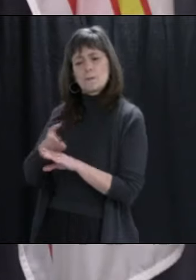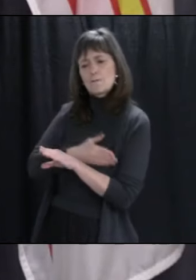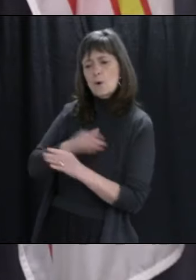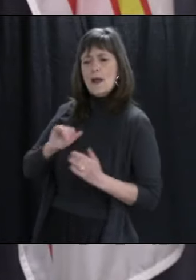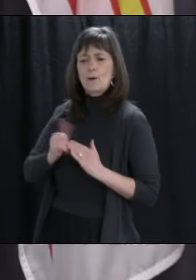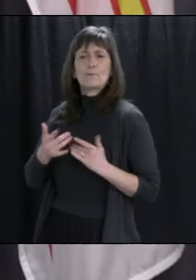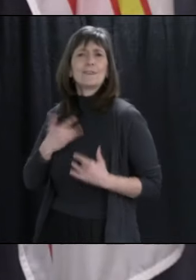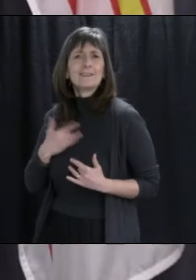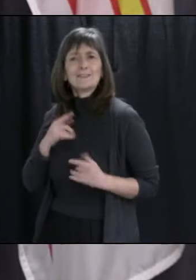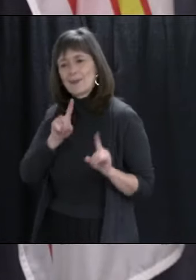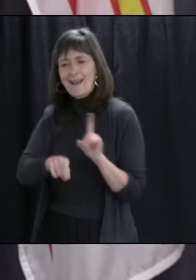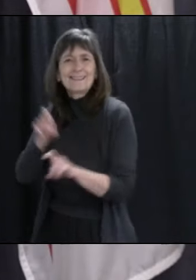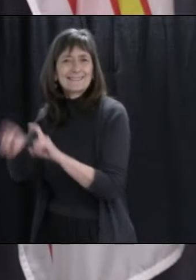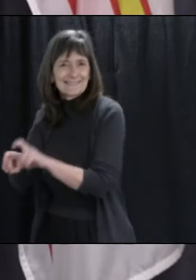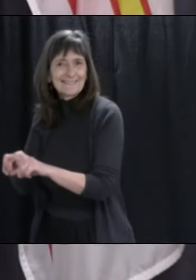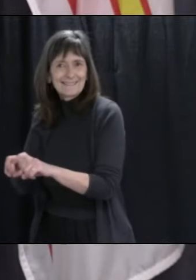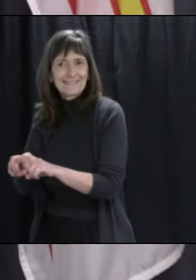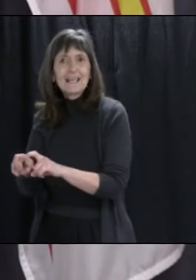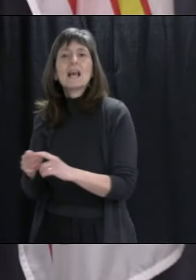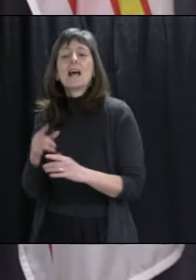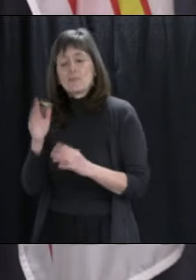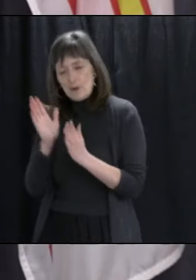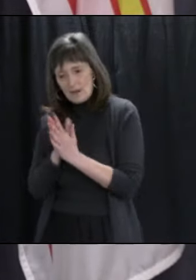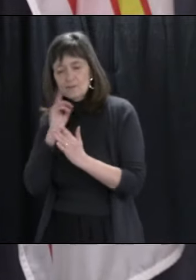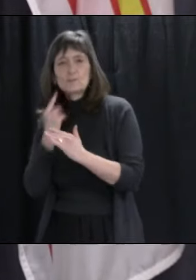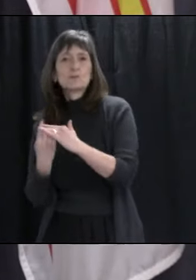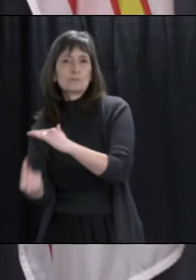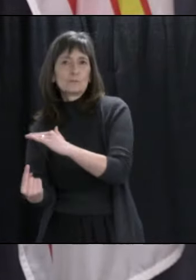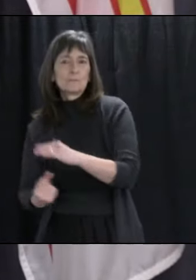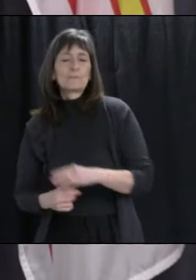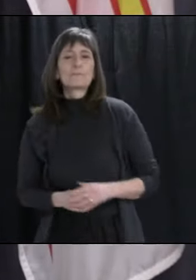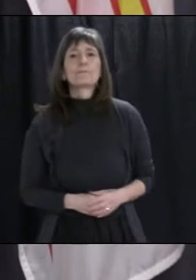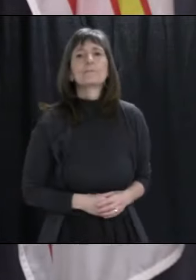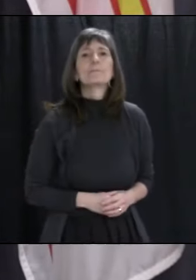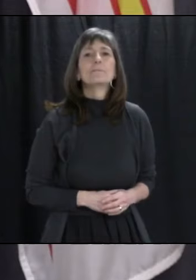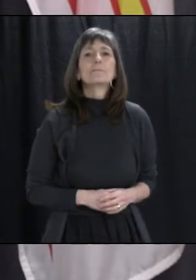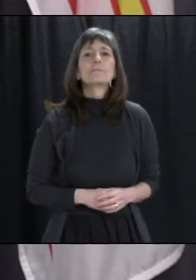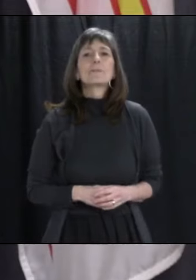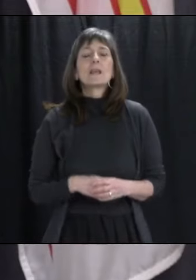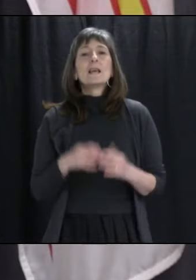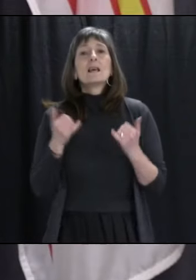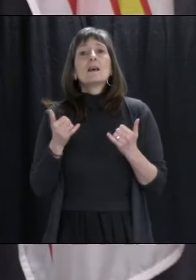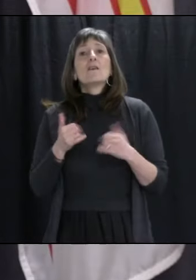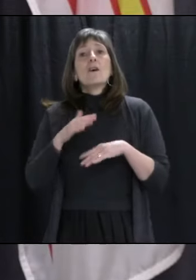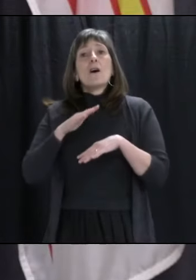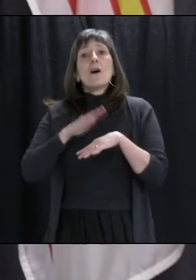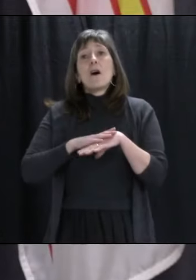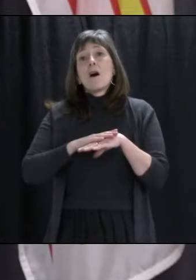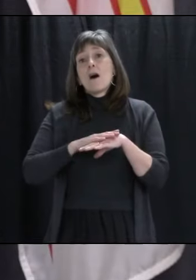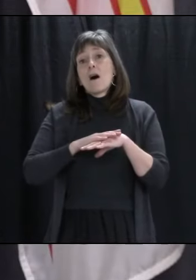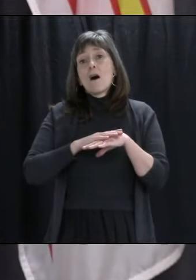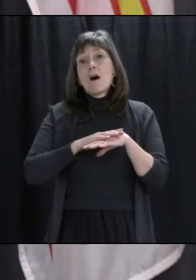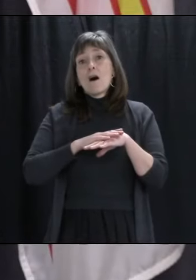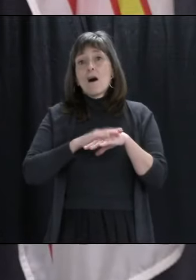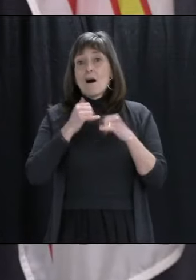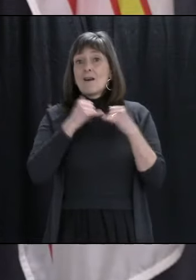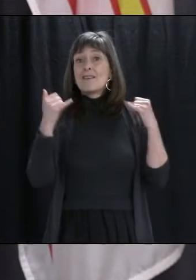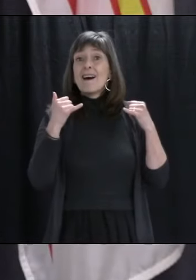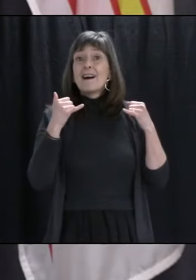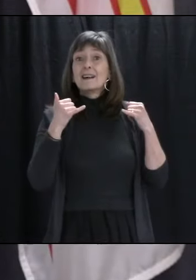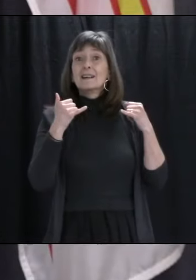I would like to clarify some information about our online portal to retrieve test results.